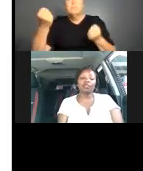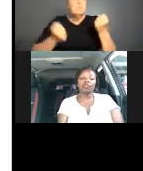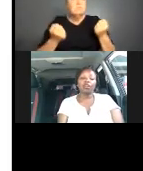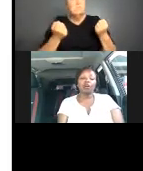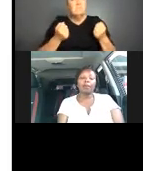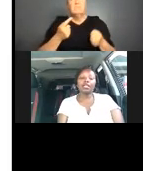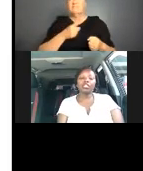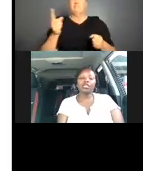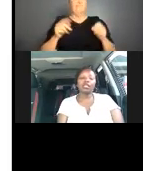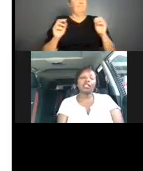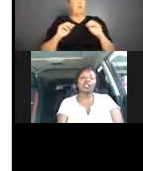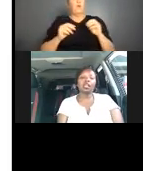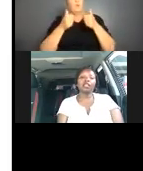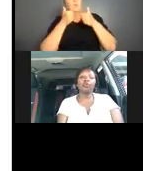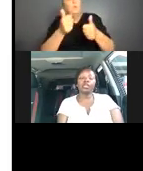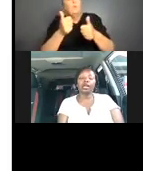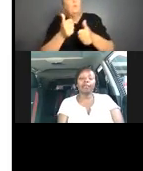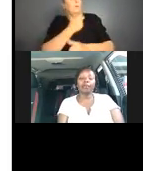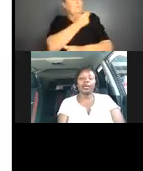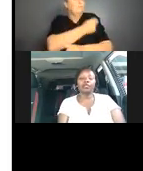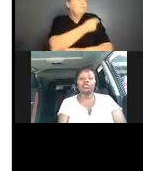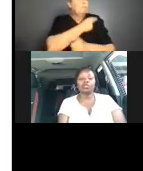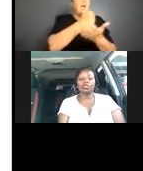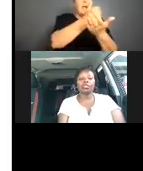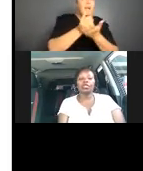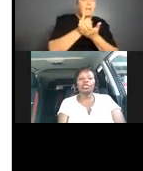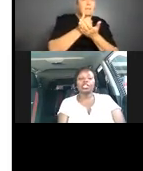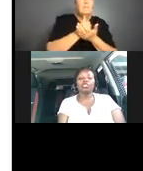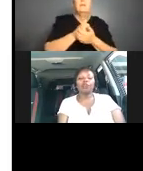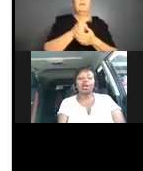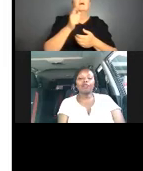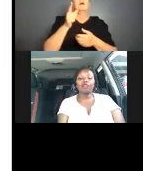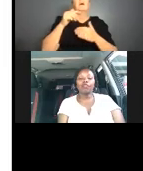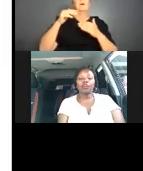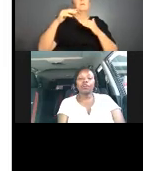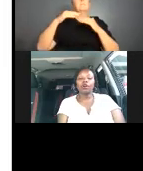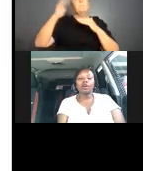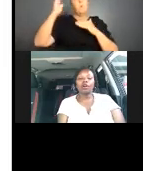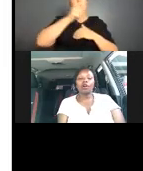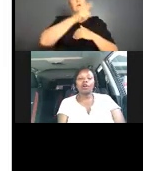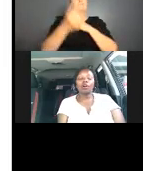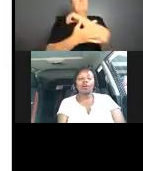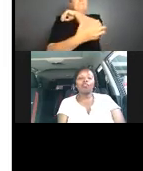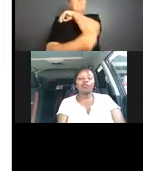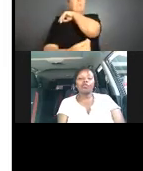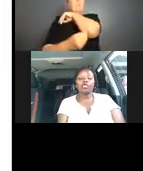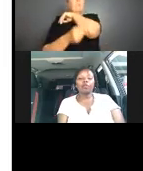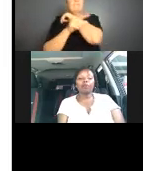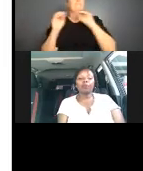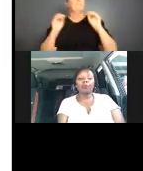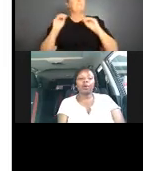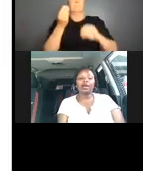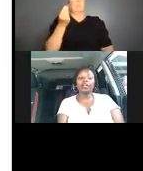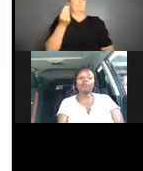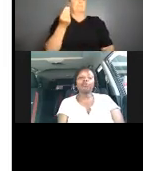receive much needed healthcare in low-income countries. Just over half of